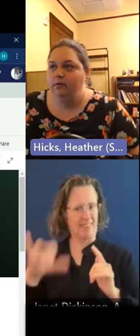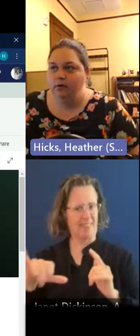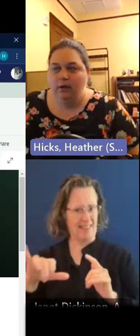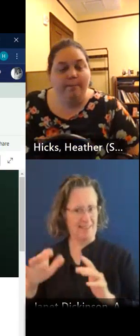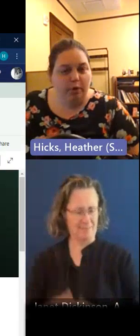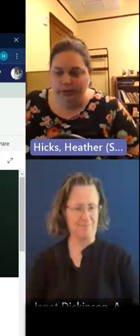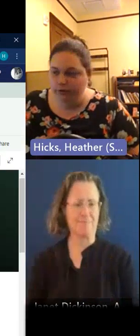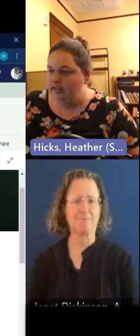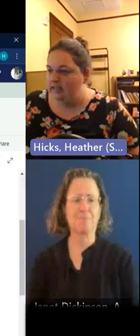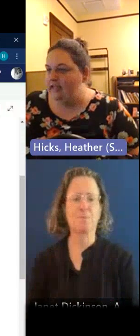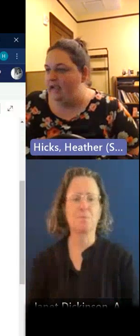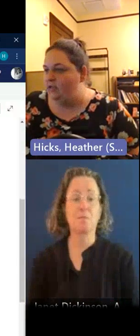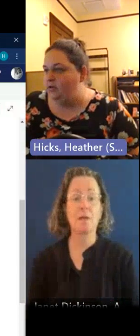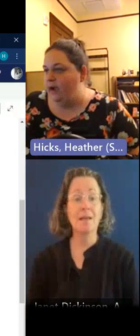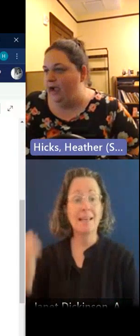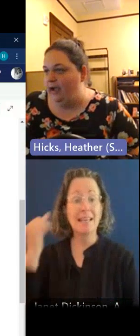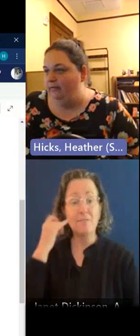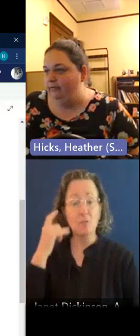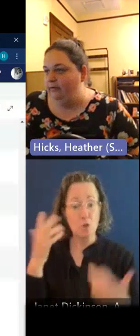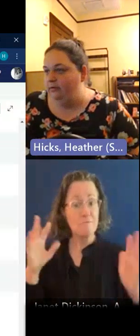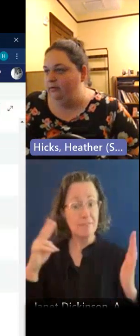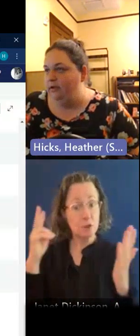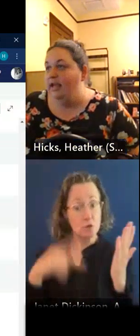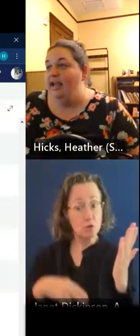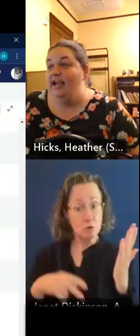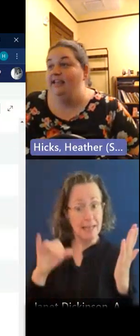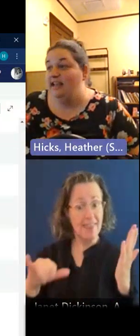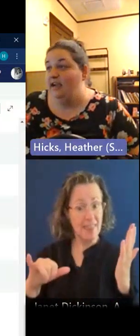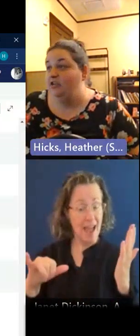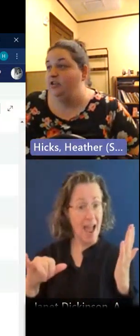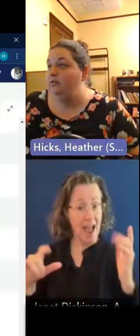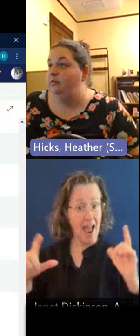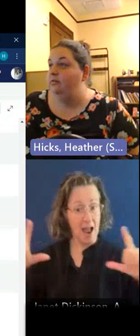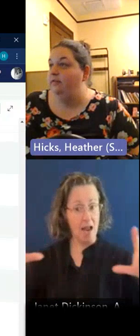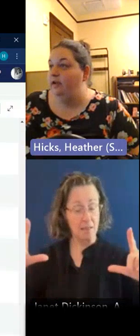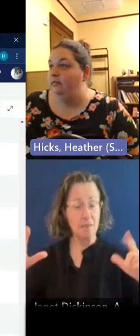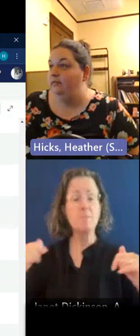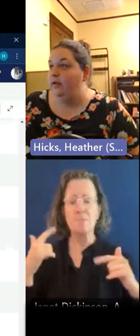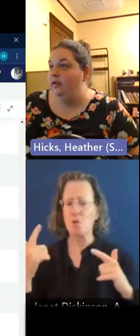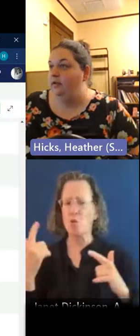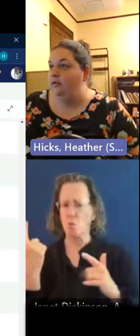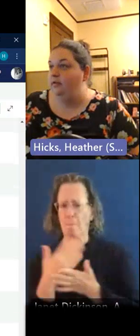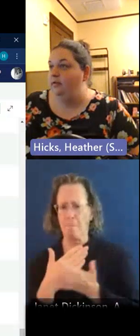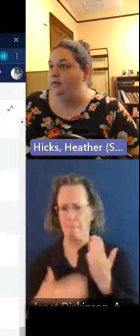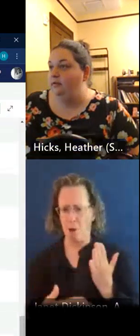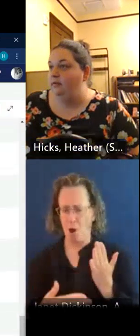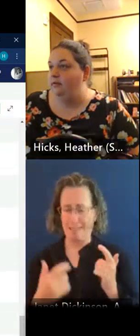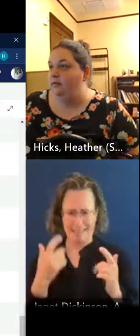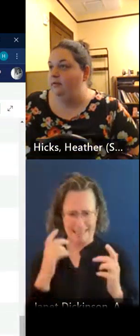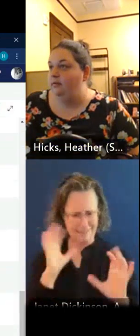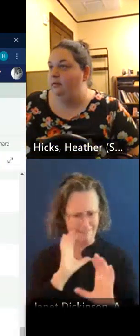ever perused this site, I do have a section, if I can find it.